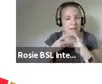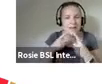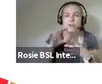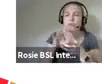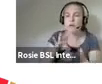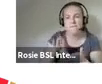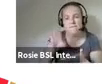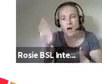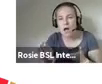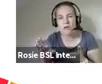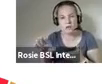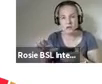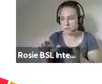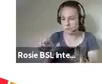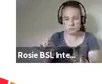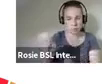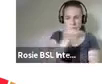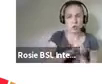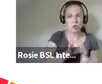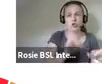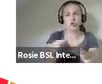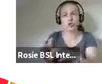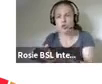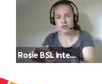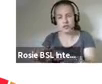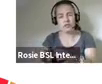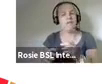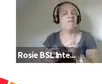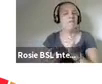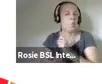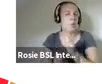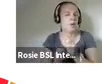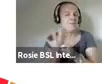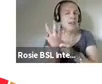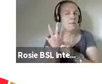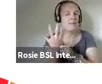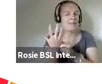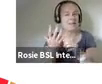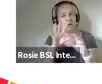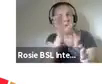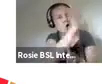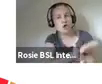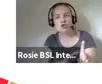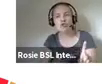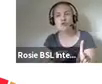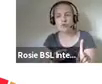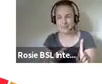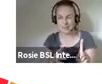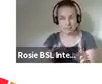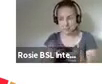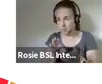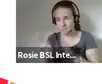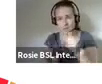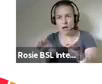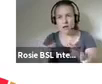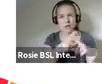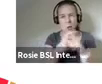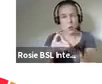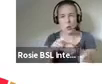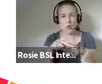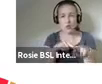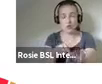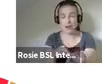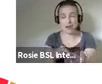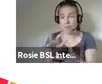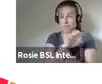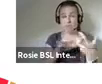around funds that are invested in developing countries by donor countries. And this is particularly important if we